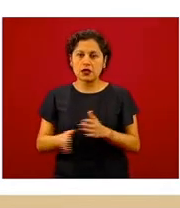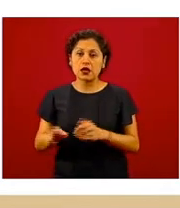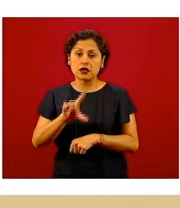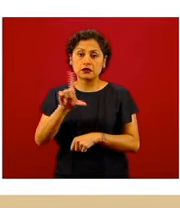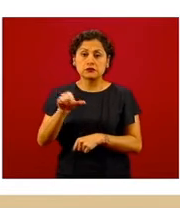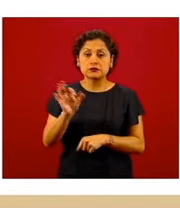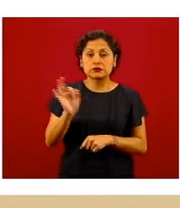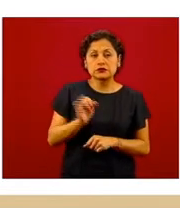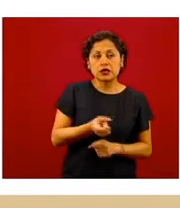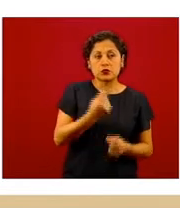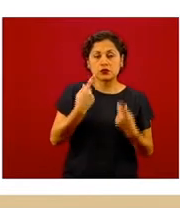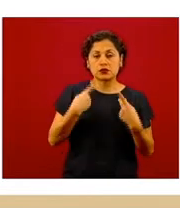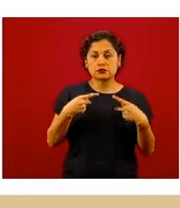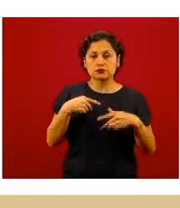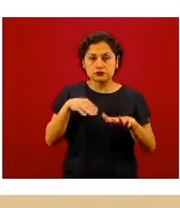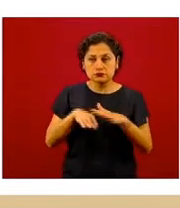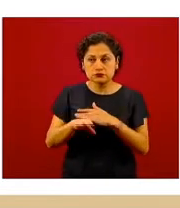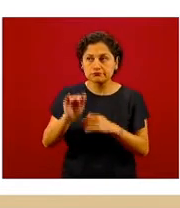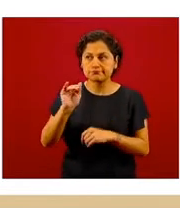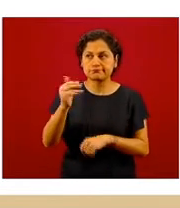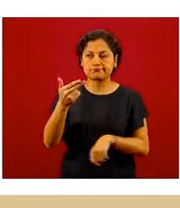of onset of symptoms.